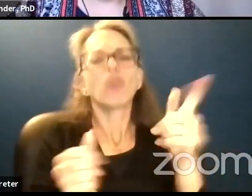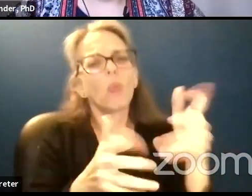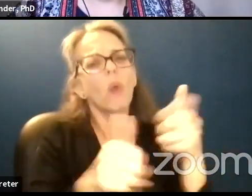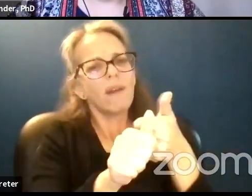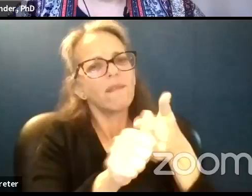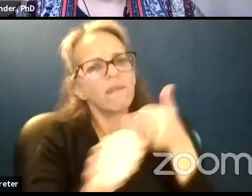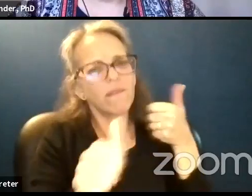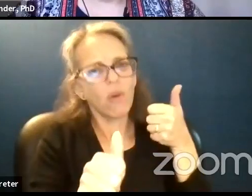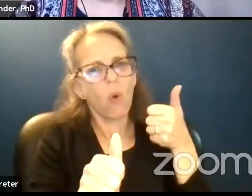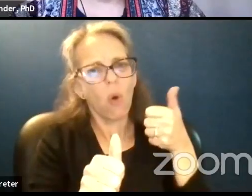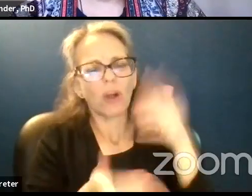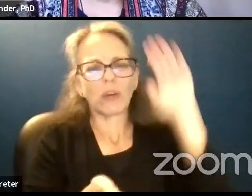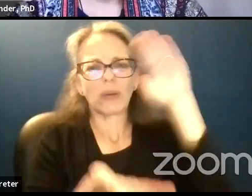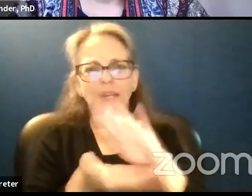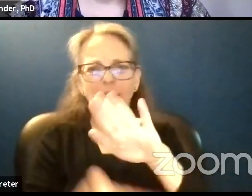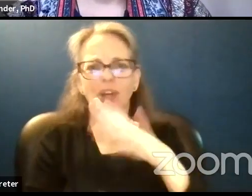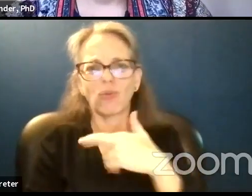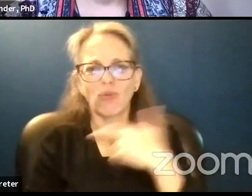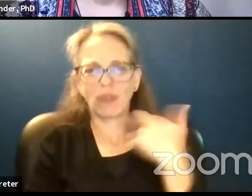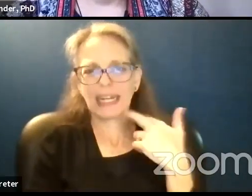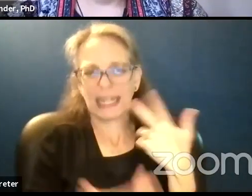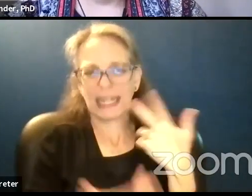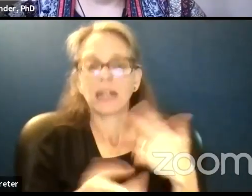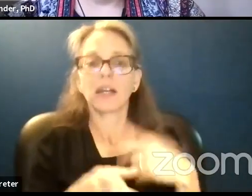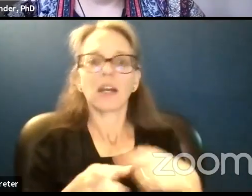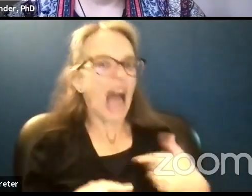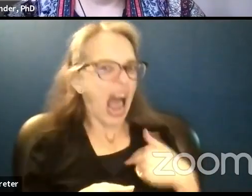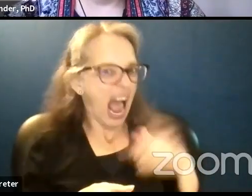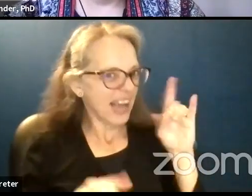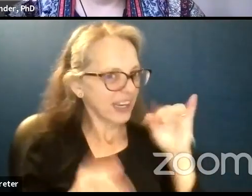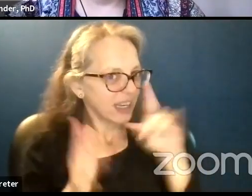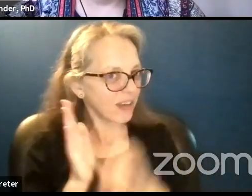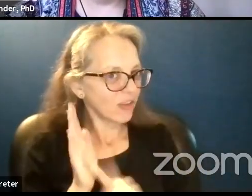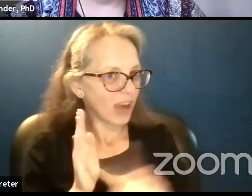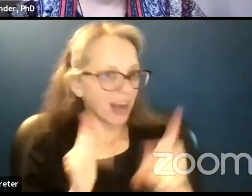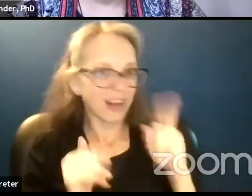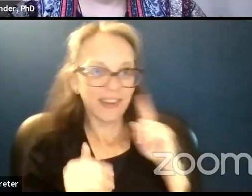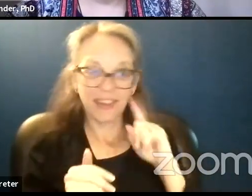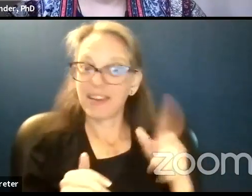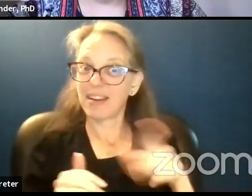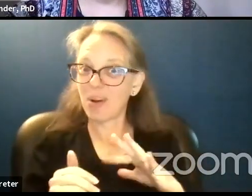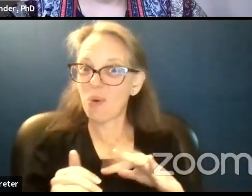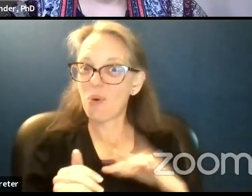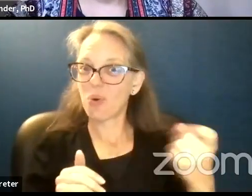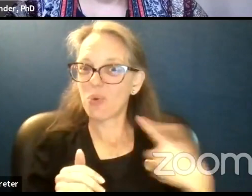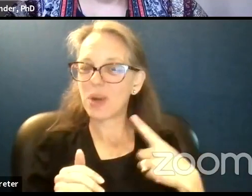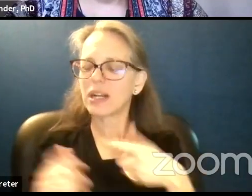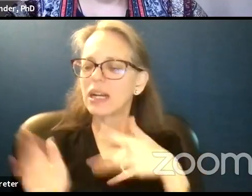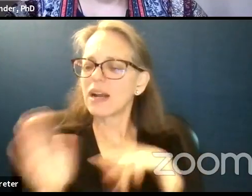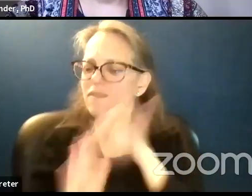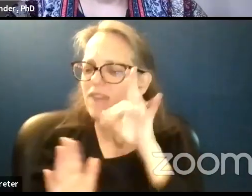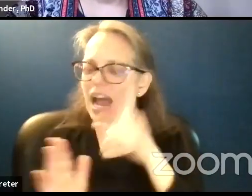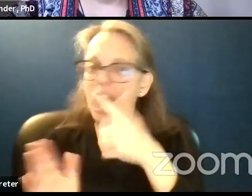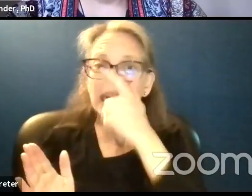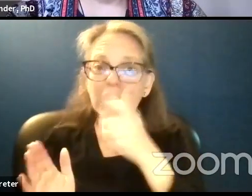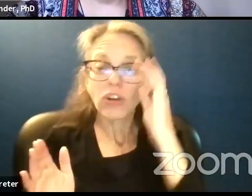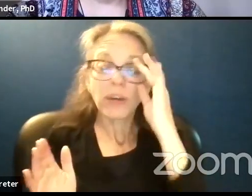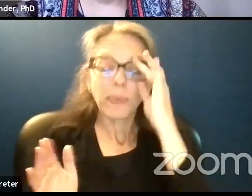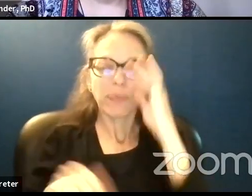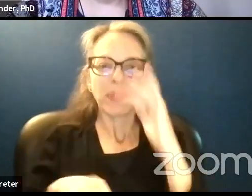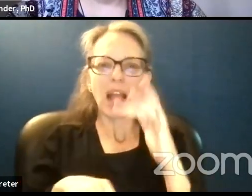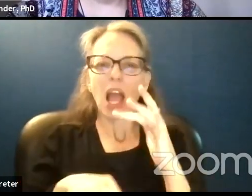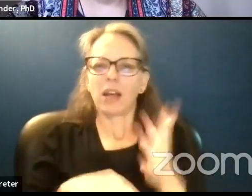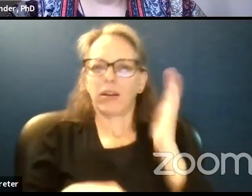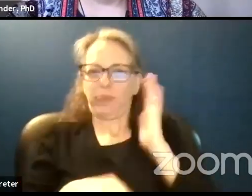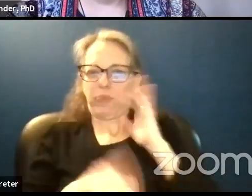looked this up too, because I thought it was such a great question. And I found this really interesting tidbit, which was that early on when we were still trying to figure